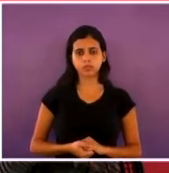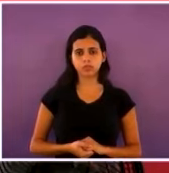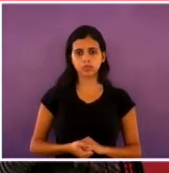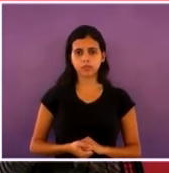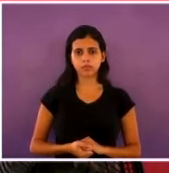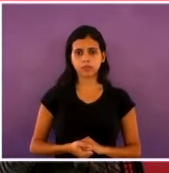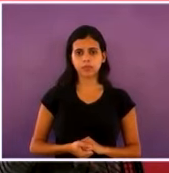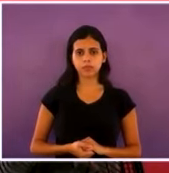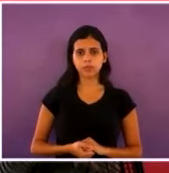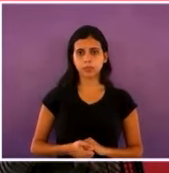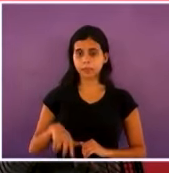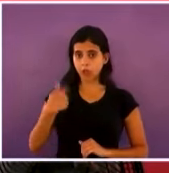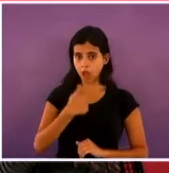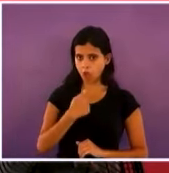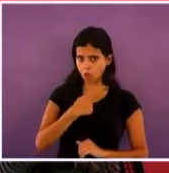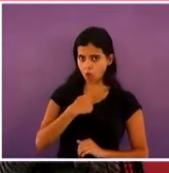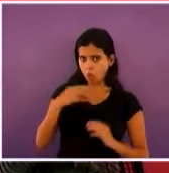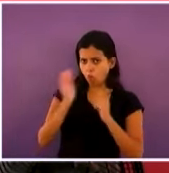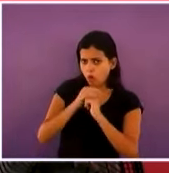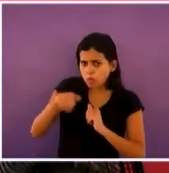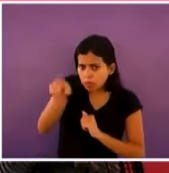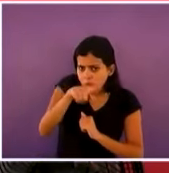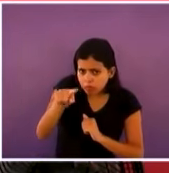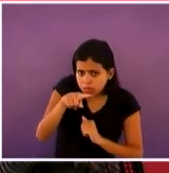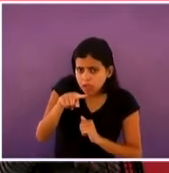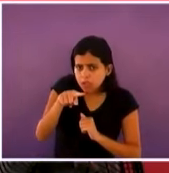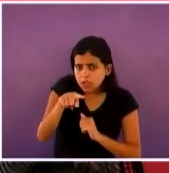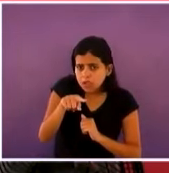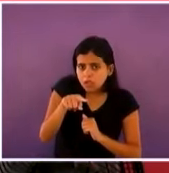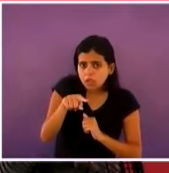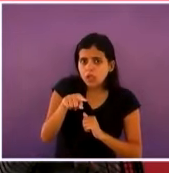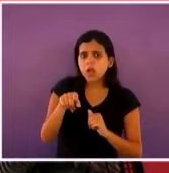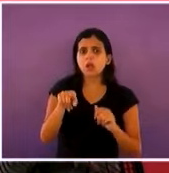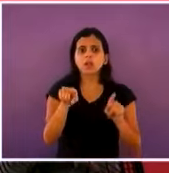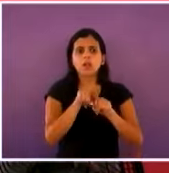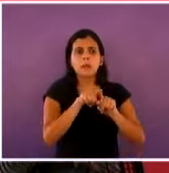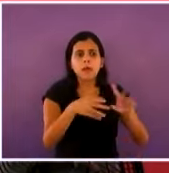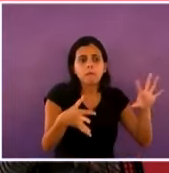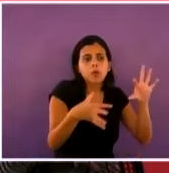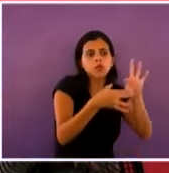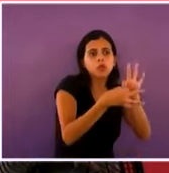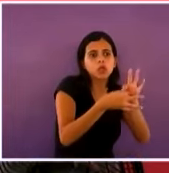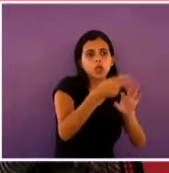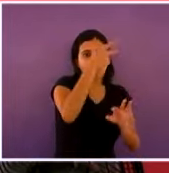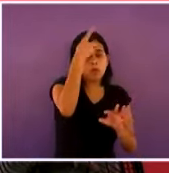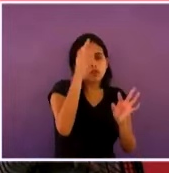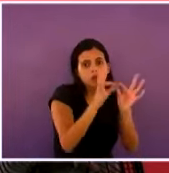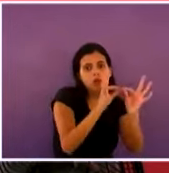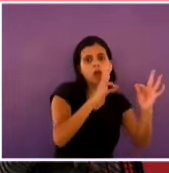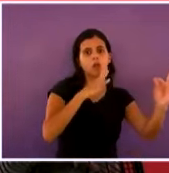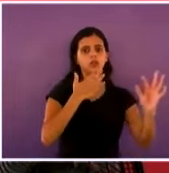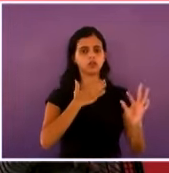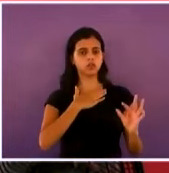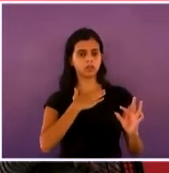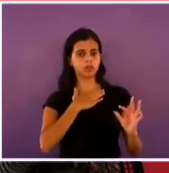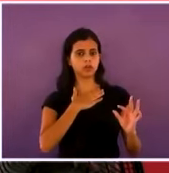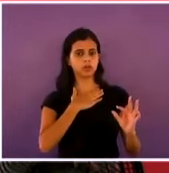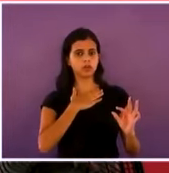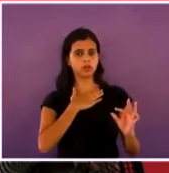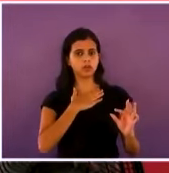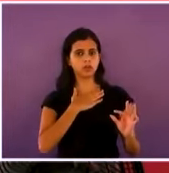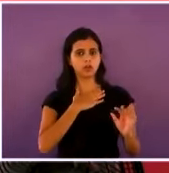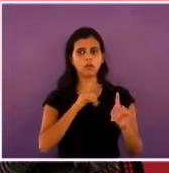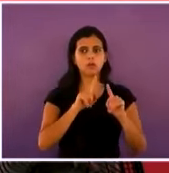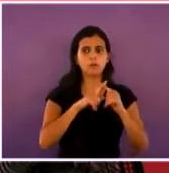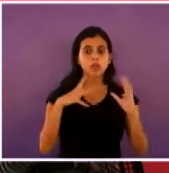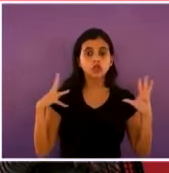I can be united with you, who are far away from me. Eu posso estar unido com você que está longe de mim. But we are all united together.